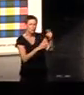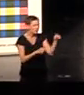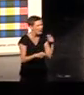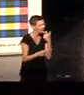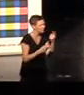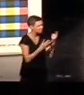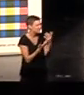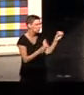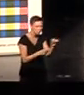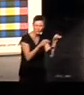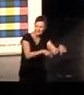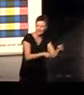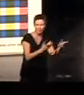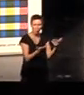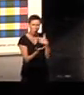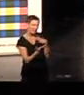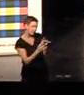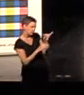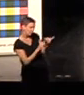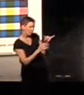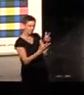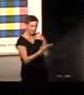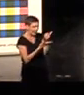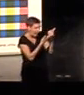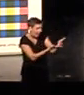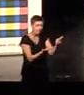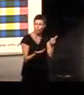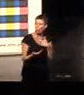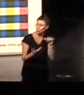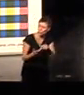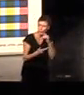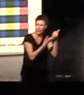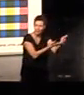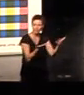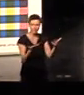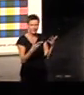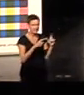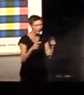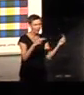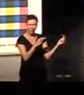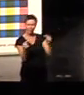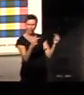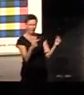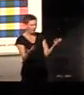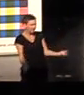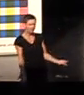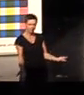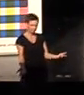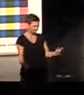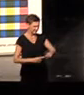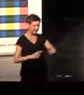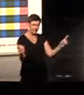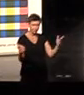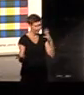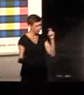riving whether i still needs to be to be held worden wanneer his right voel hier en dat is hij